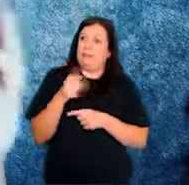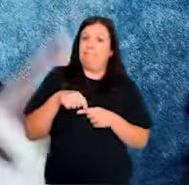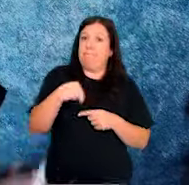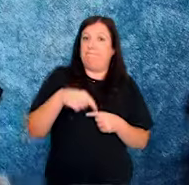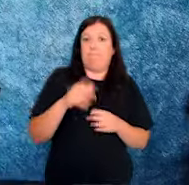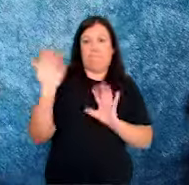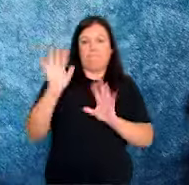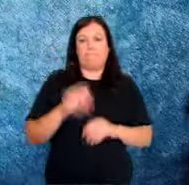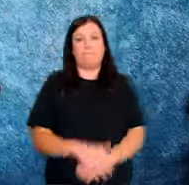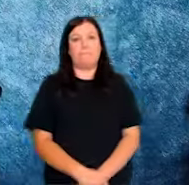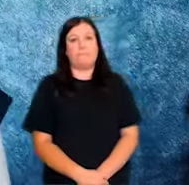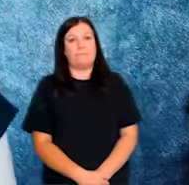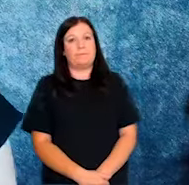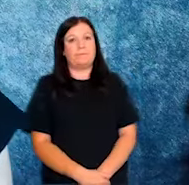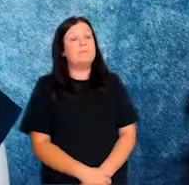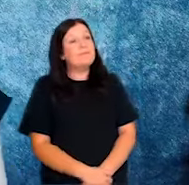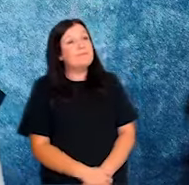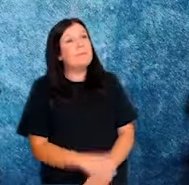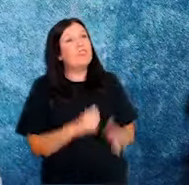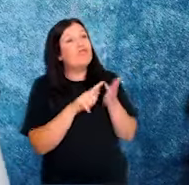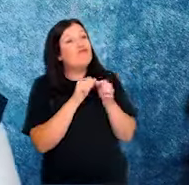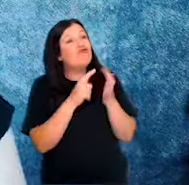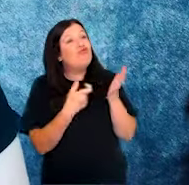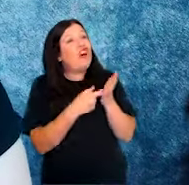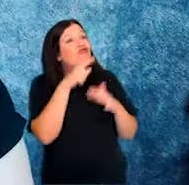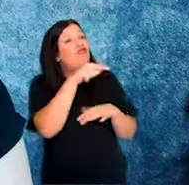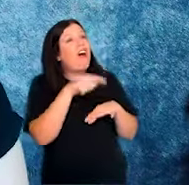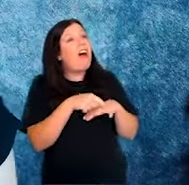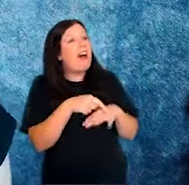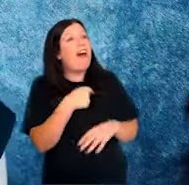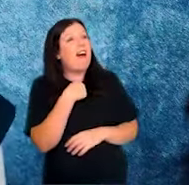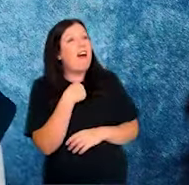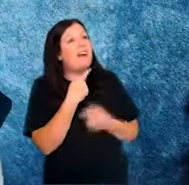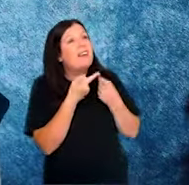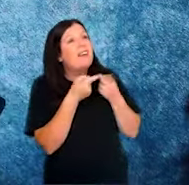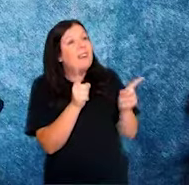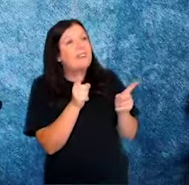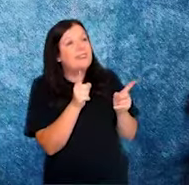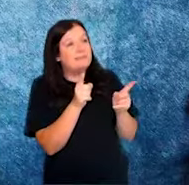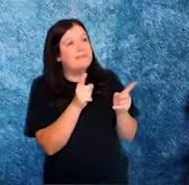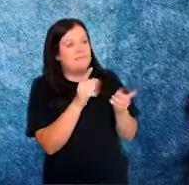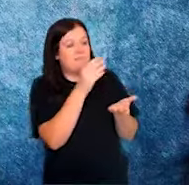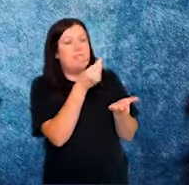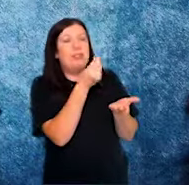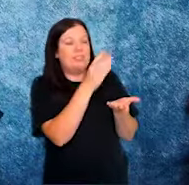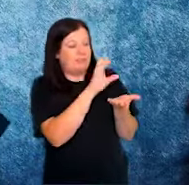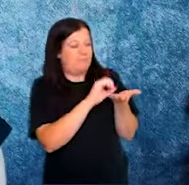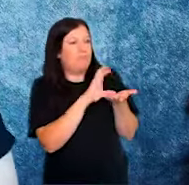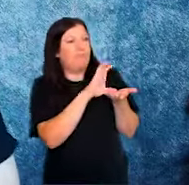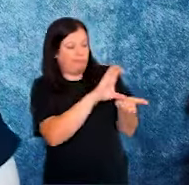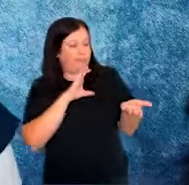Goodbye. Right, Roger Winterbourne. Prepare to be taken to the cleaners.